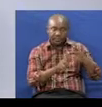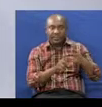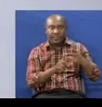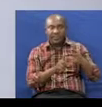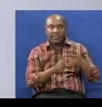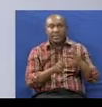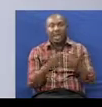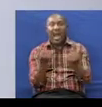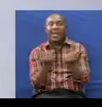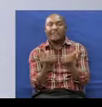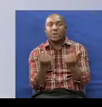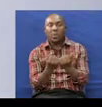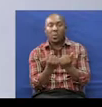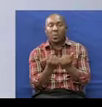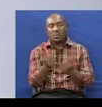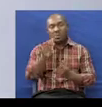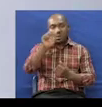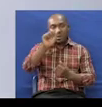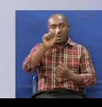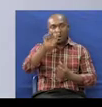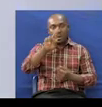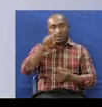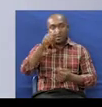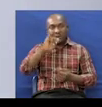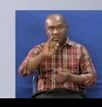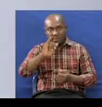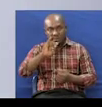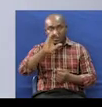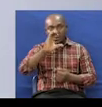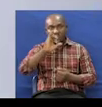heat. Artificial sources of heat.